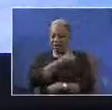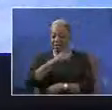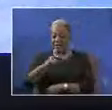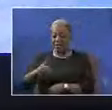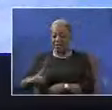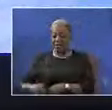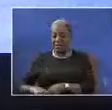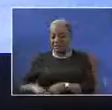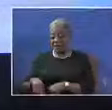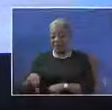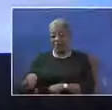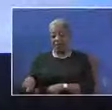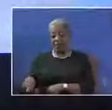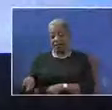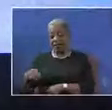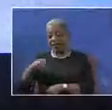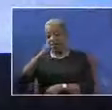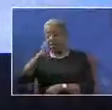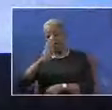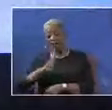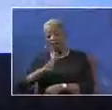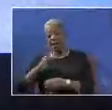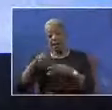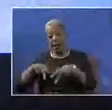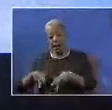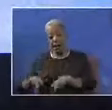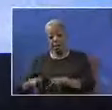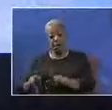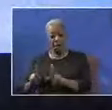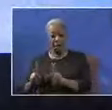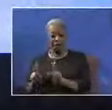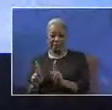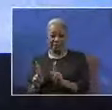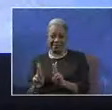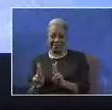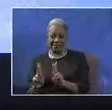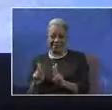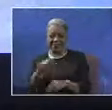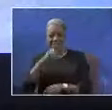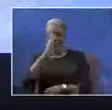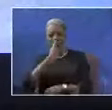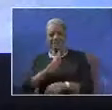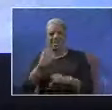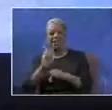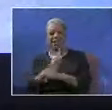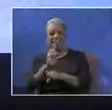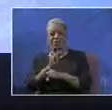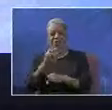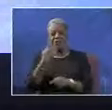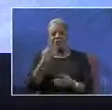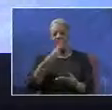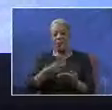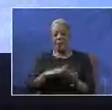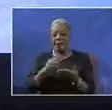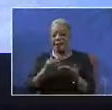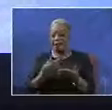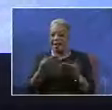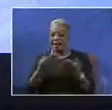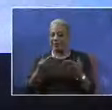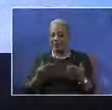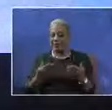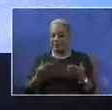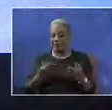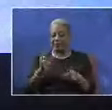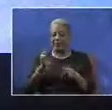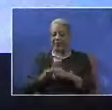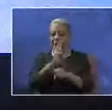God permits it because God's going to take even the bad things that are done to God's ultimate